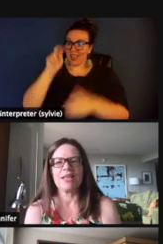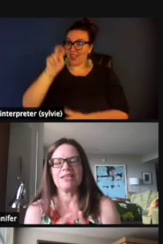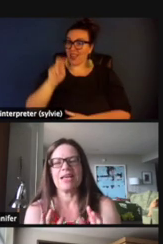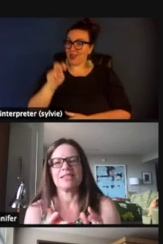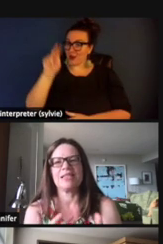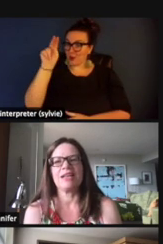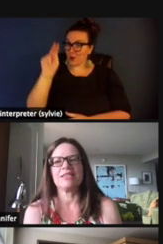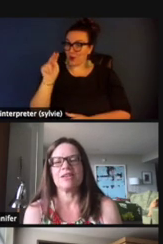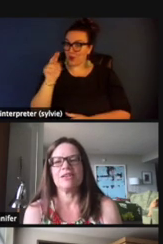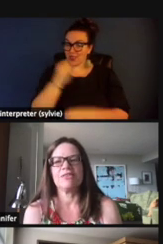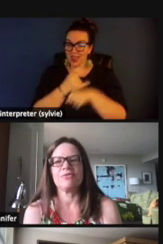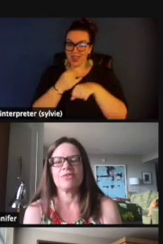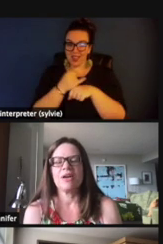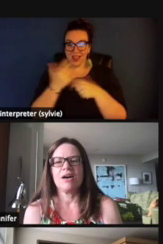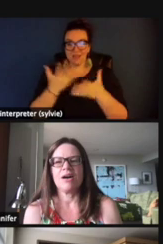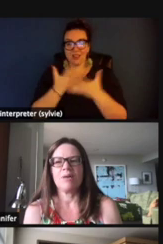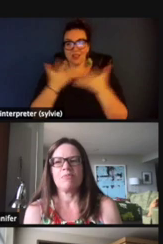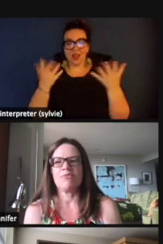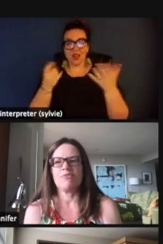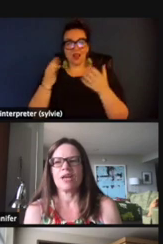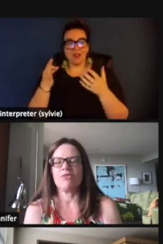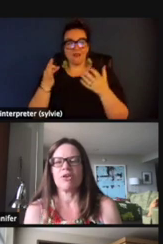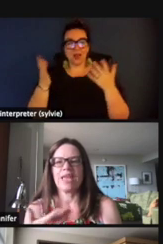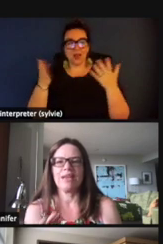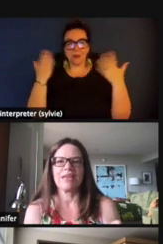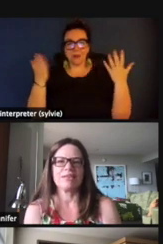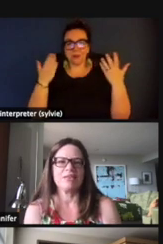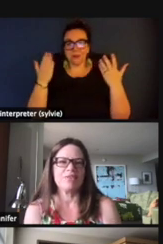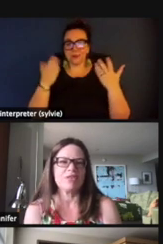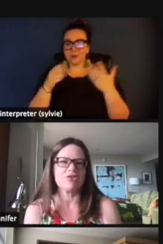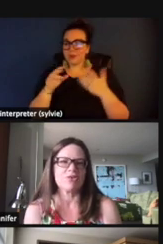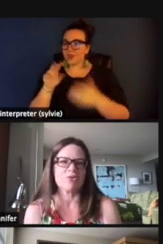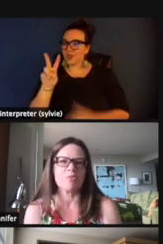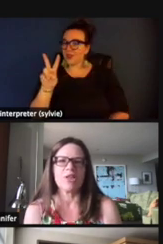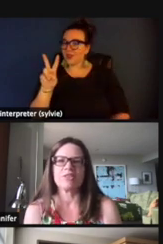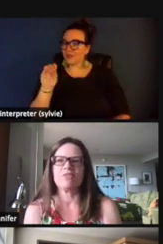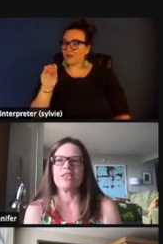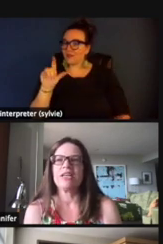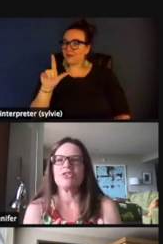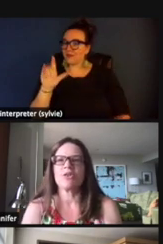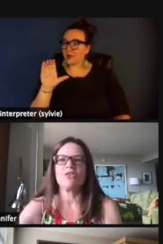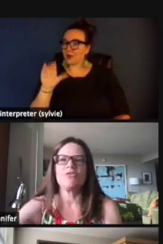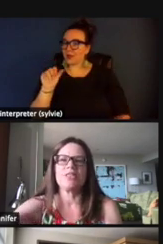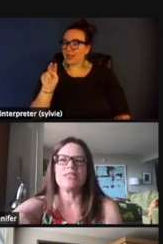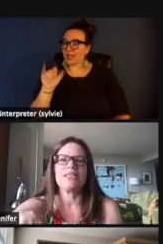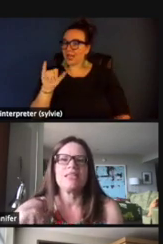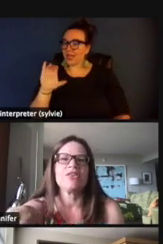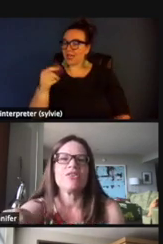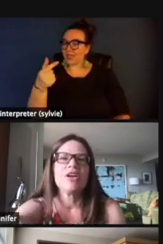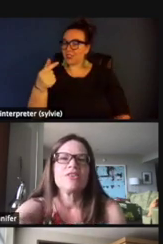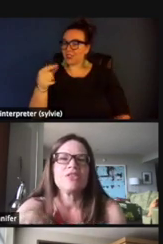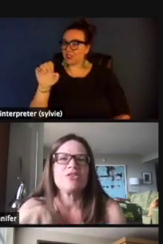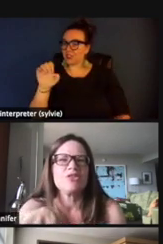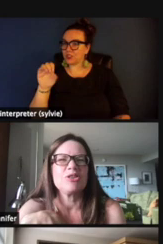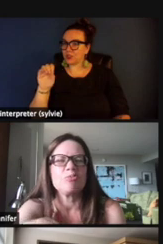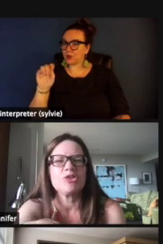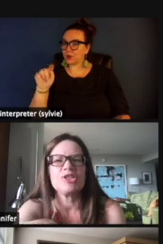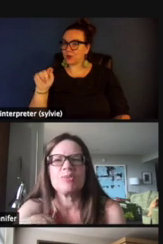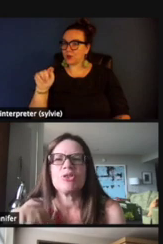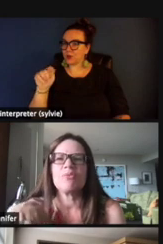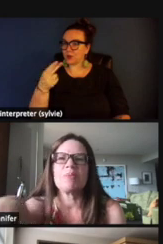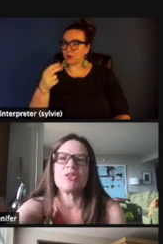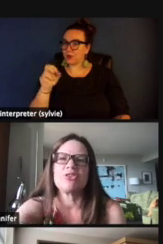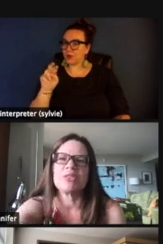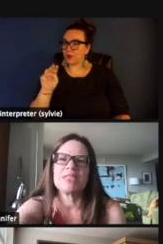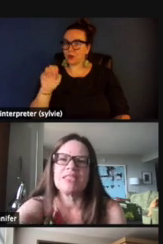North Island has lots of kind of volcanic activity, geothermal activity. So I don't know if you can see here, see the little bushes